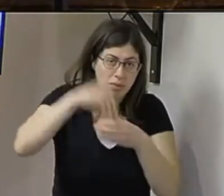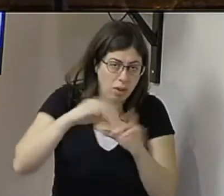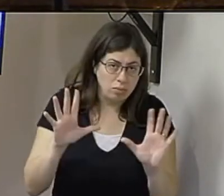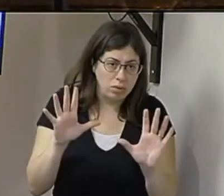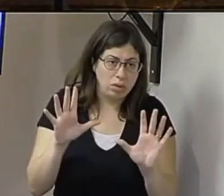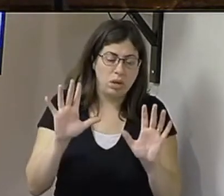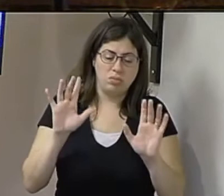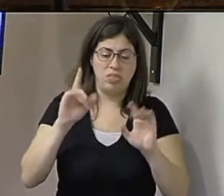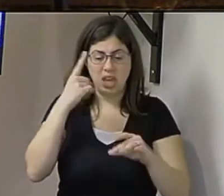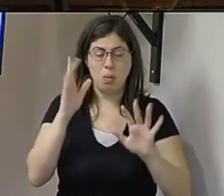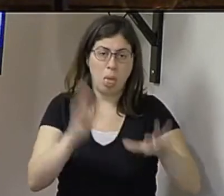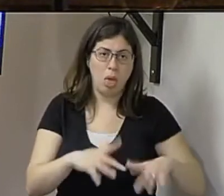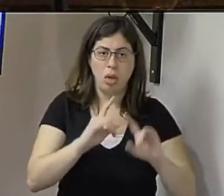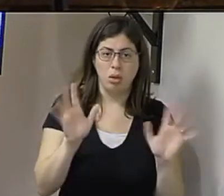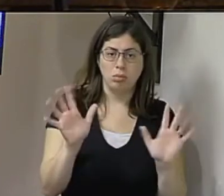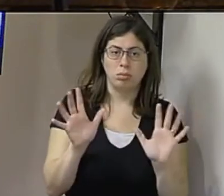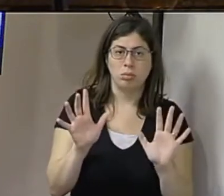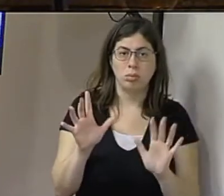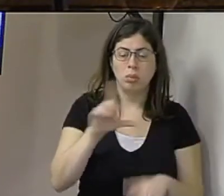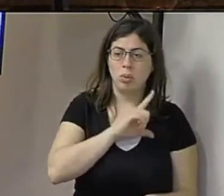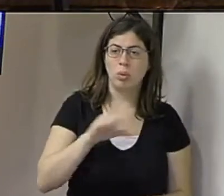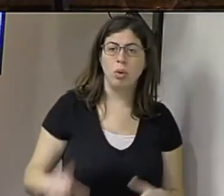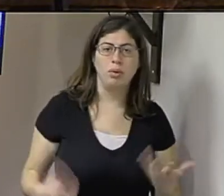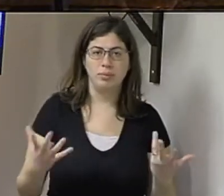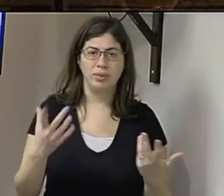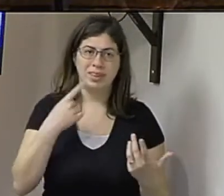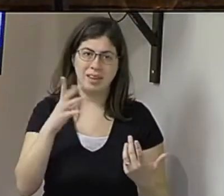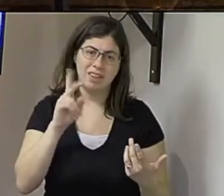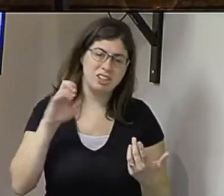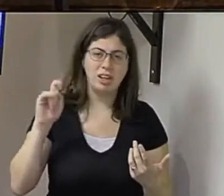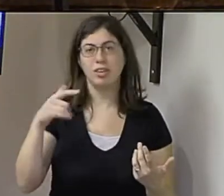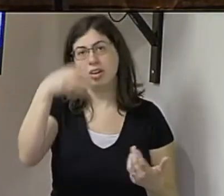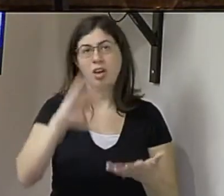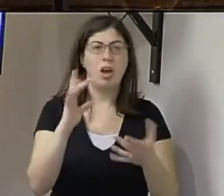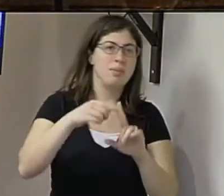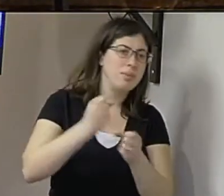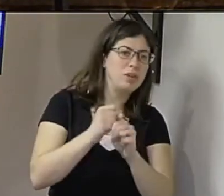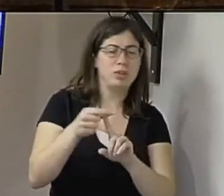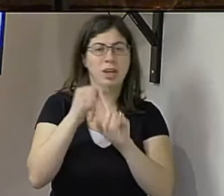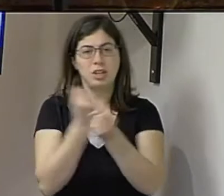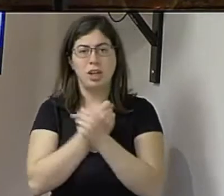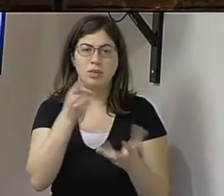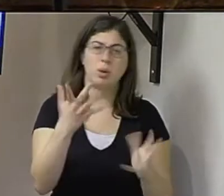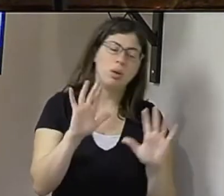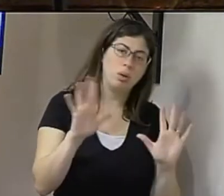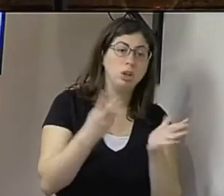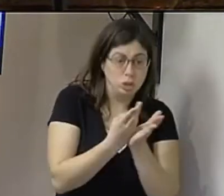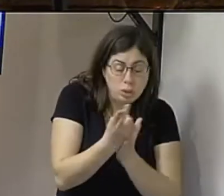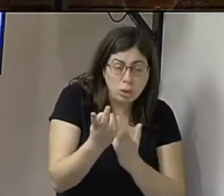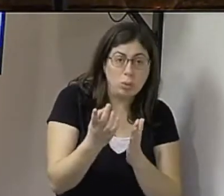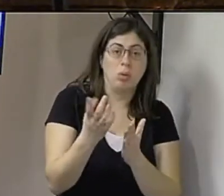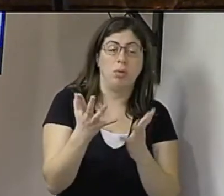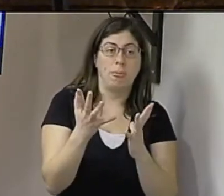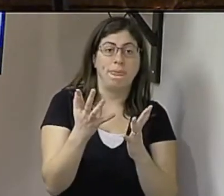want to downplay that. The Lord, you know, we say VeggieTales, God made you special and he loves you very much. Well, it's true, right? The Lord